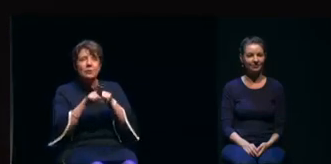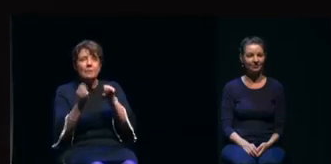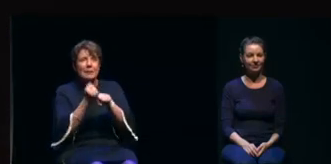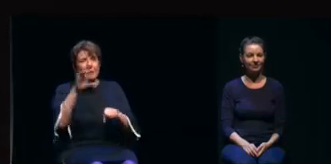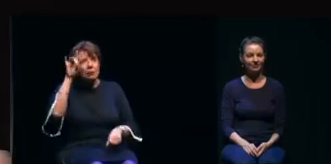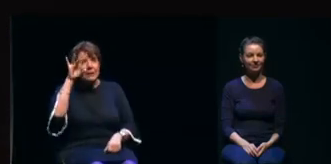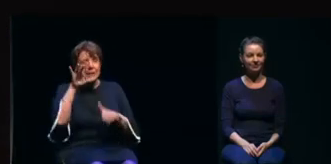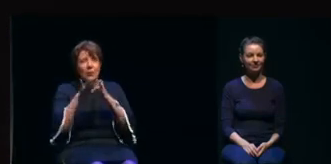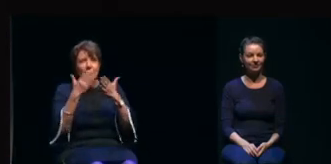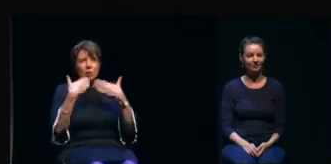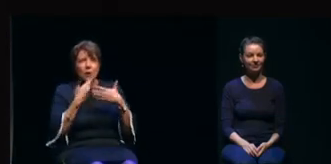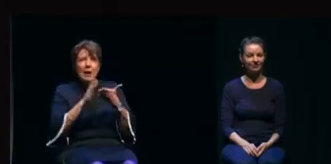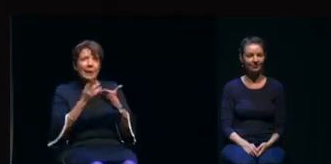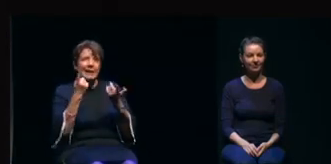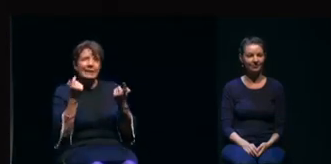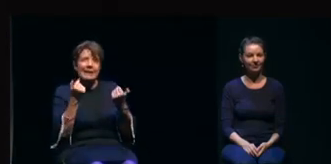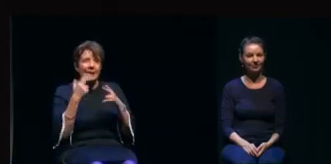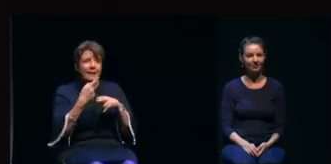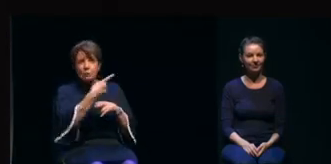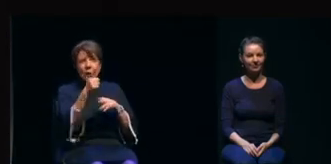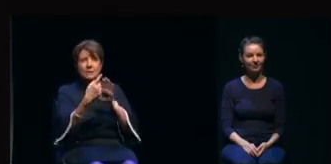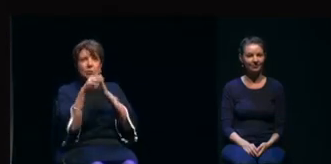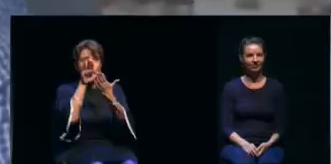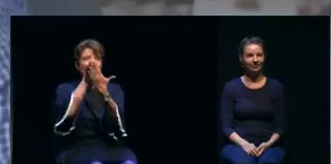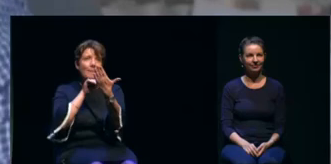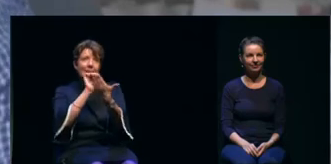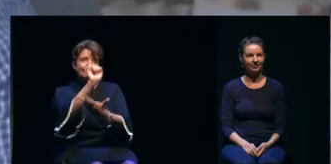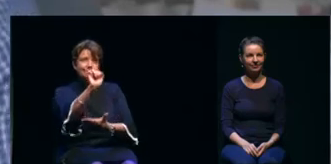because I don't know how easy that is for the rest of us to emulate.